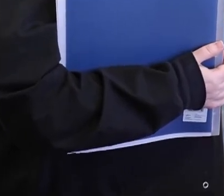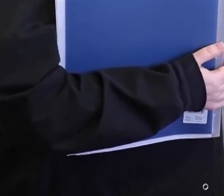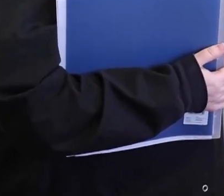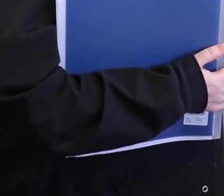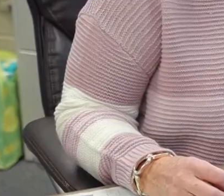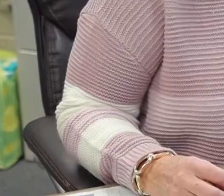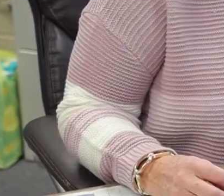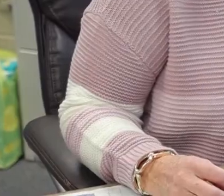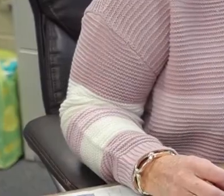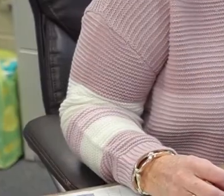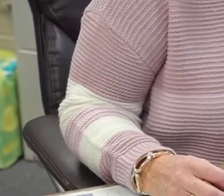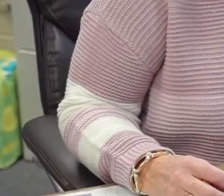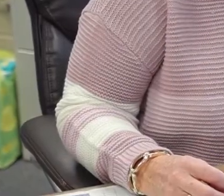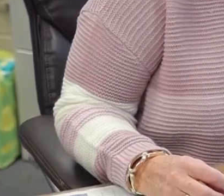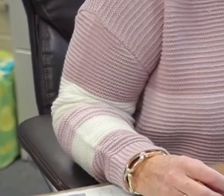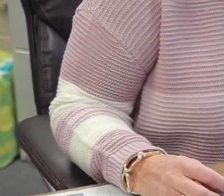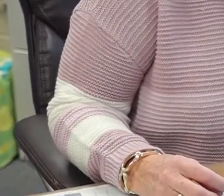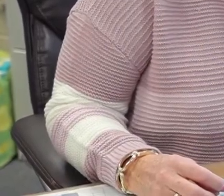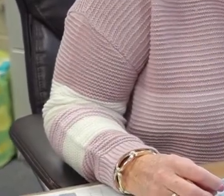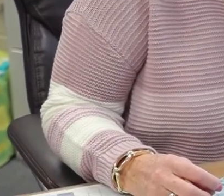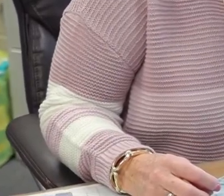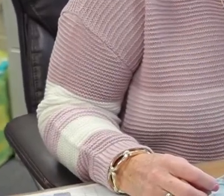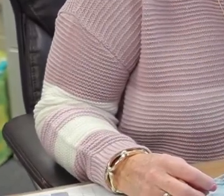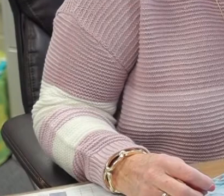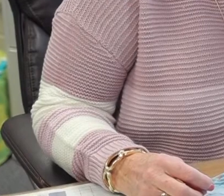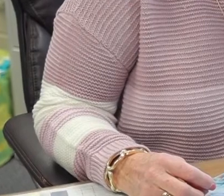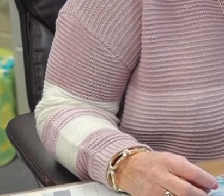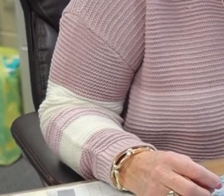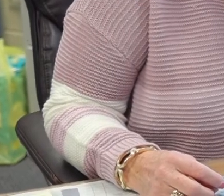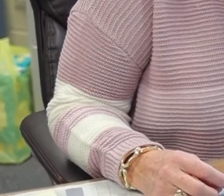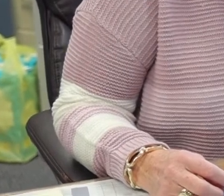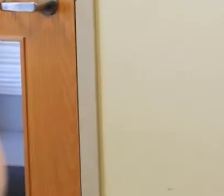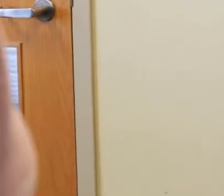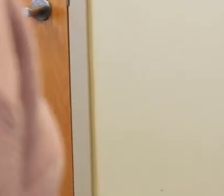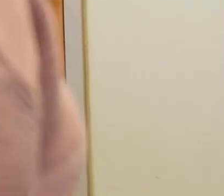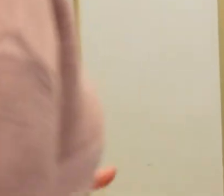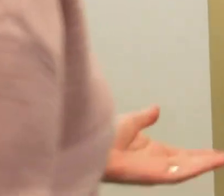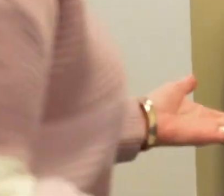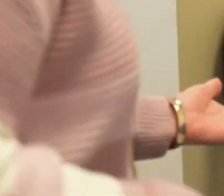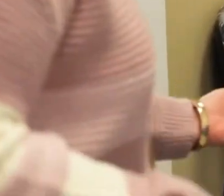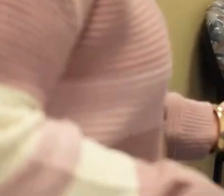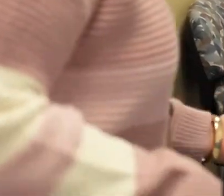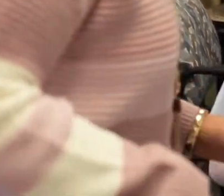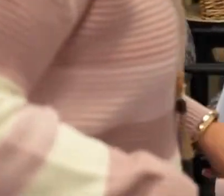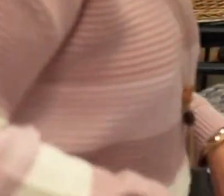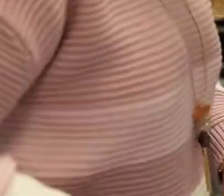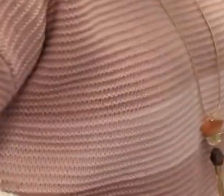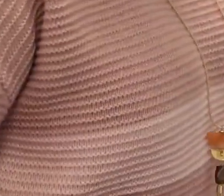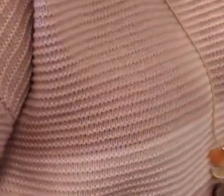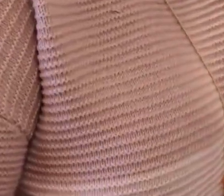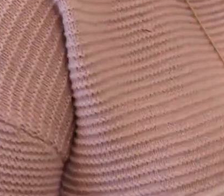she has to do. She just puts a smile on and keeps moving through the day. Let's go see your bed.